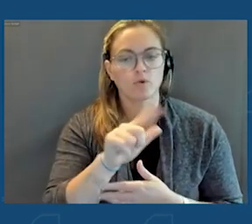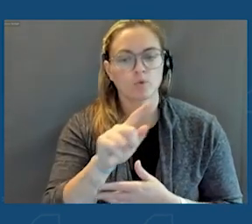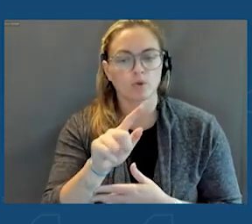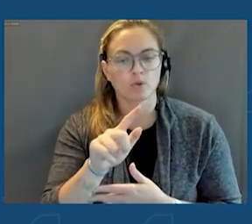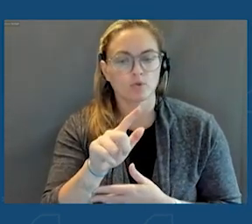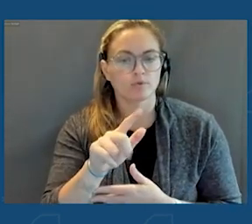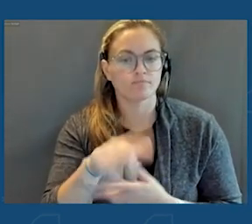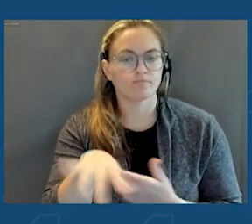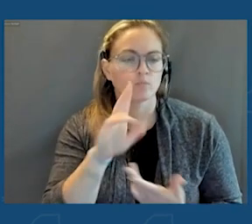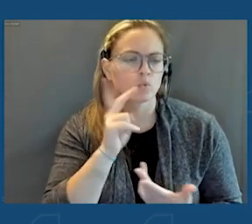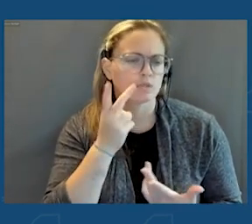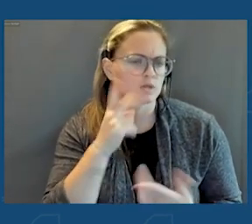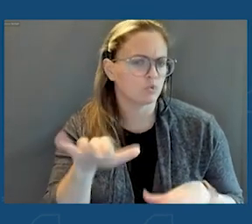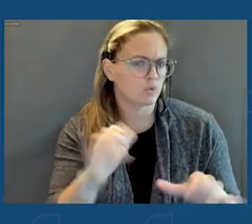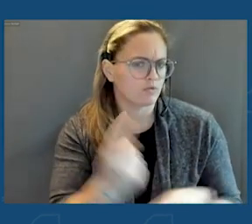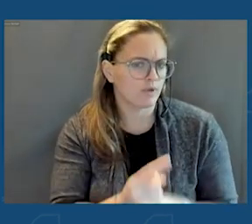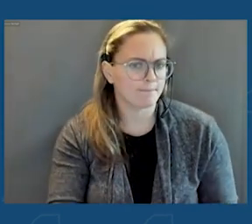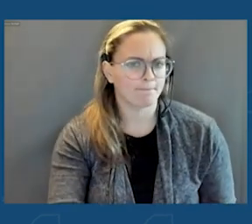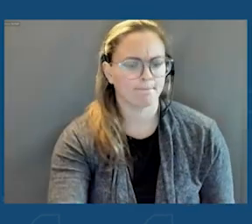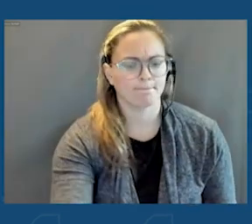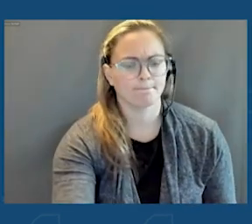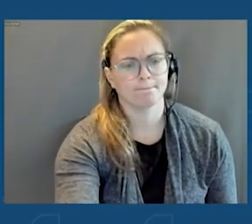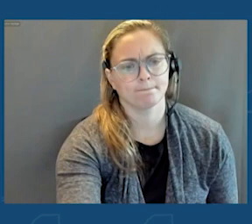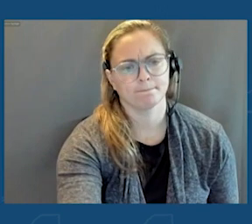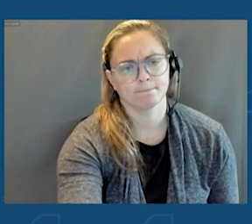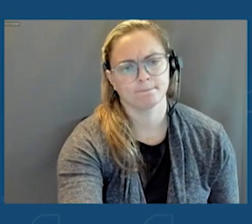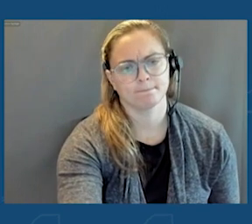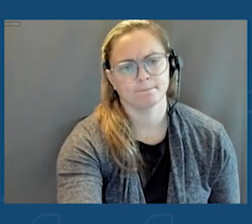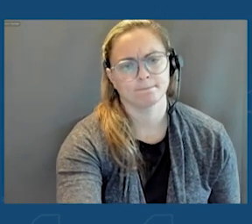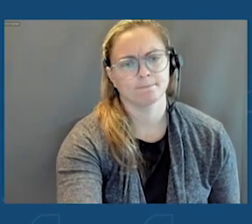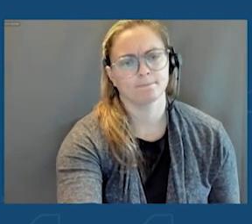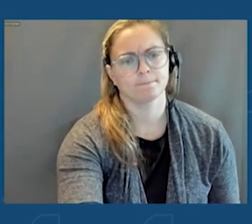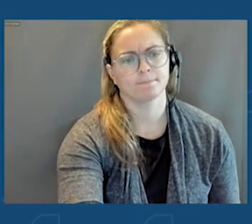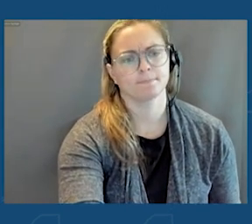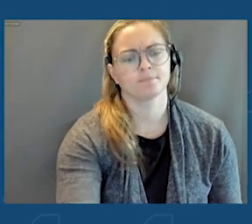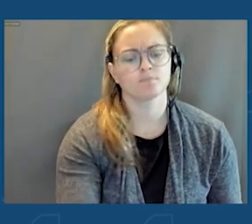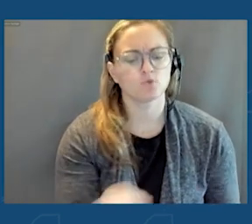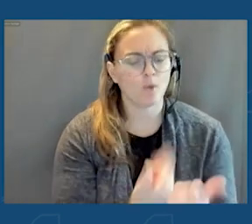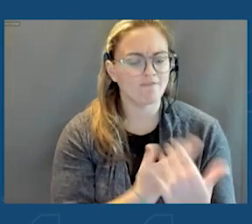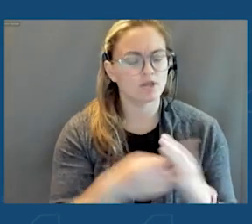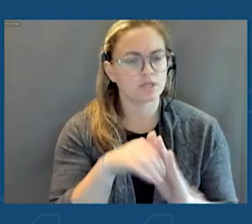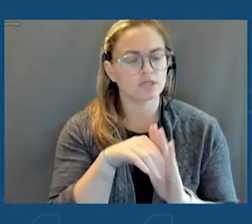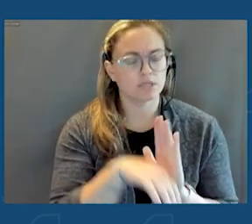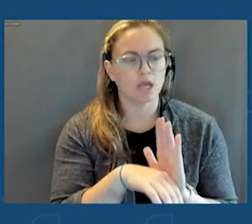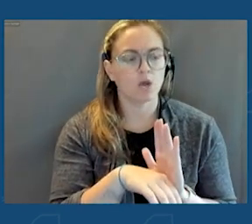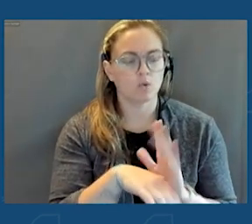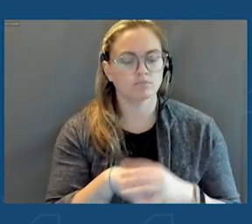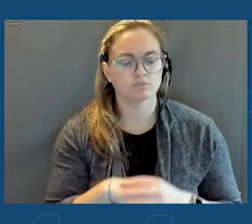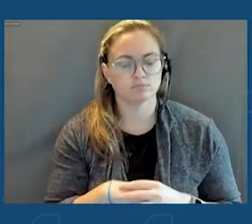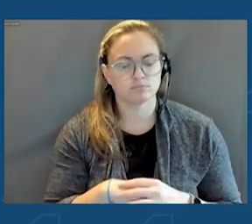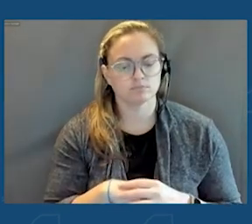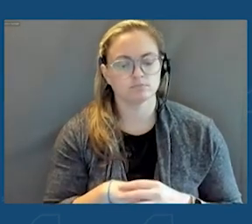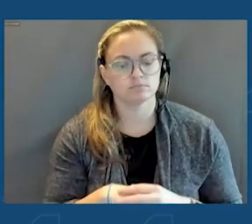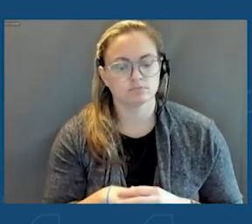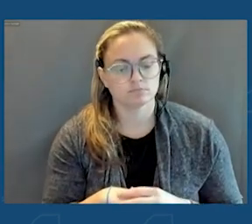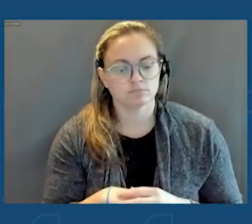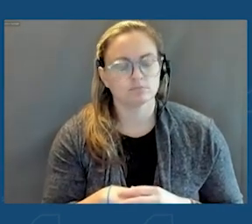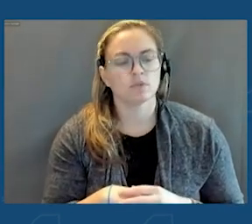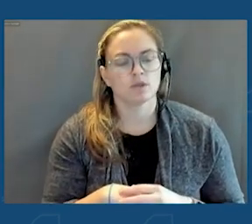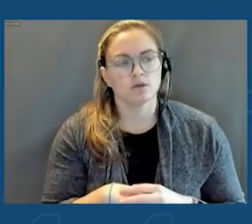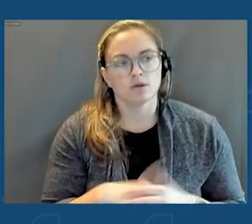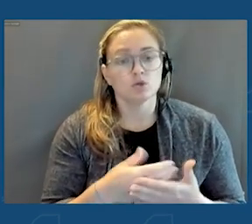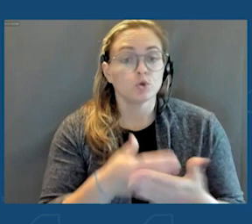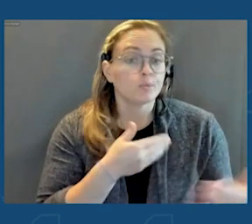that's quite amazing. Shootings are down, back down to pre-pandemic levels, and shootings are